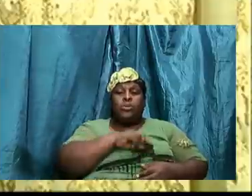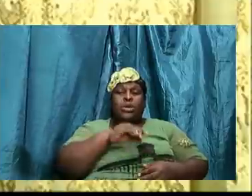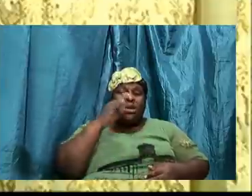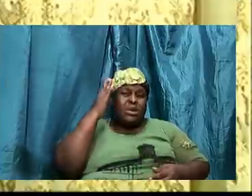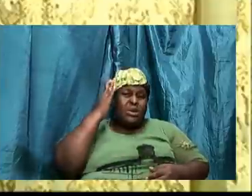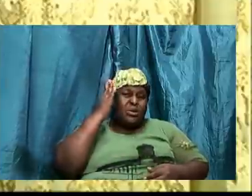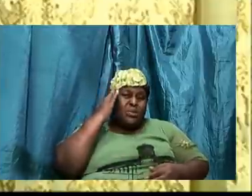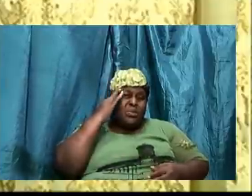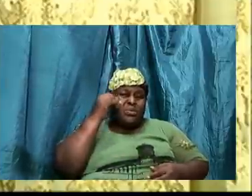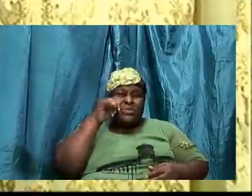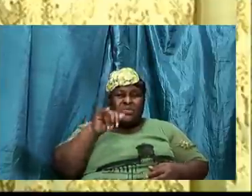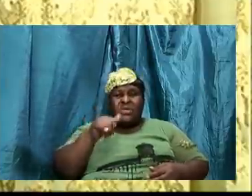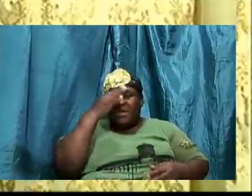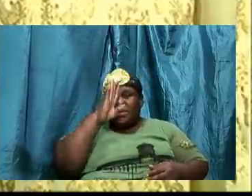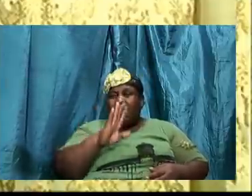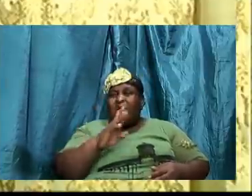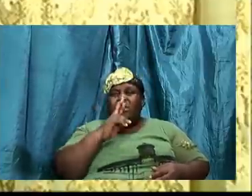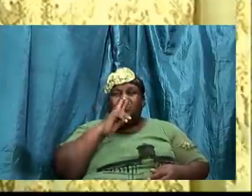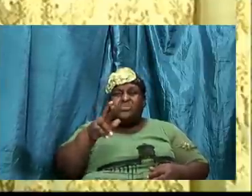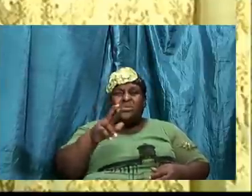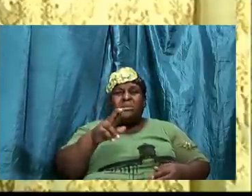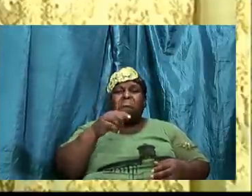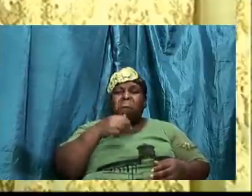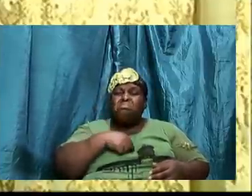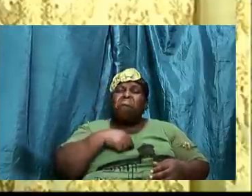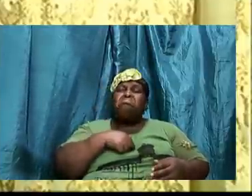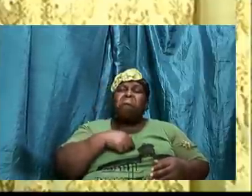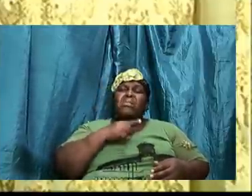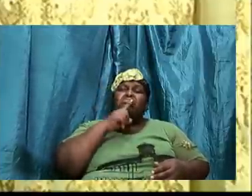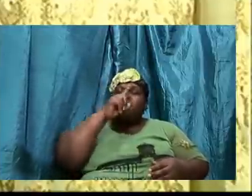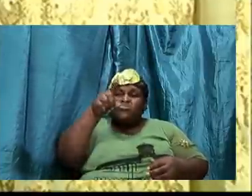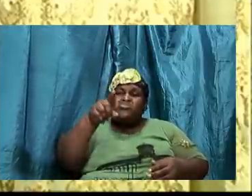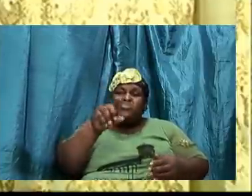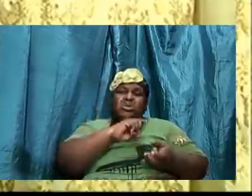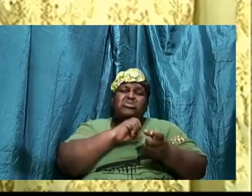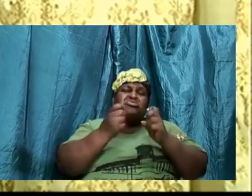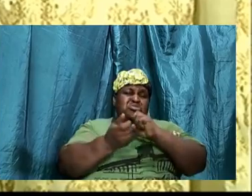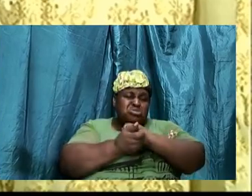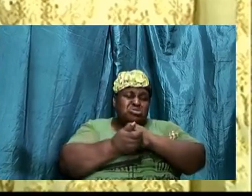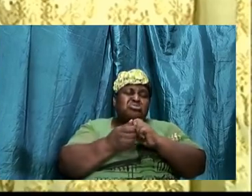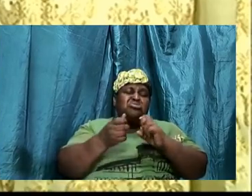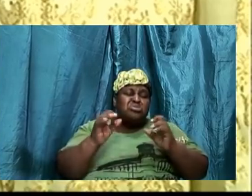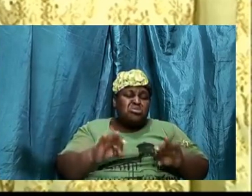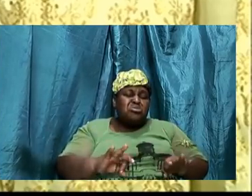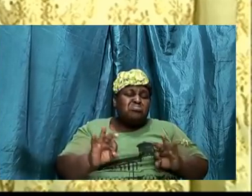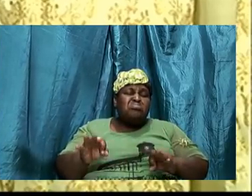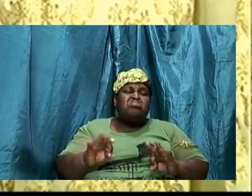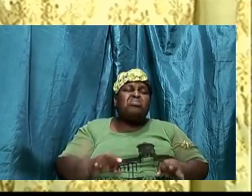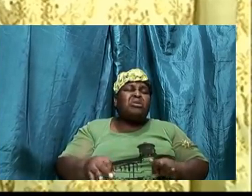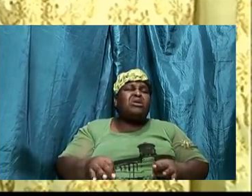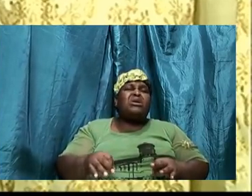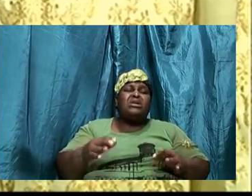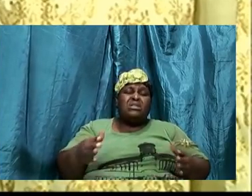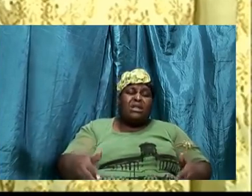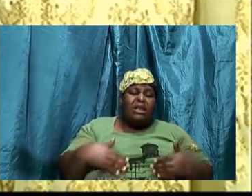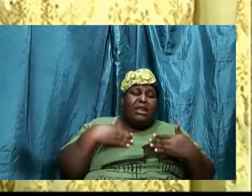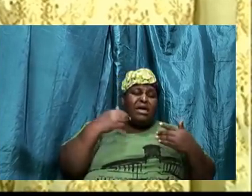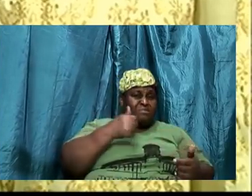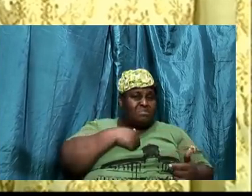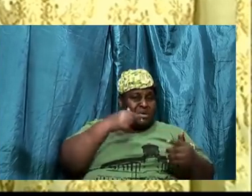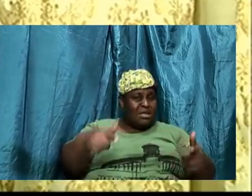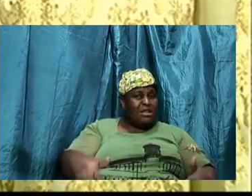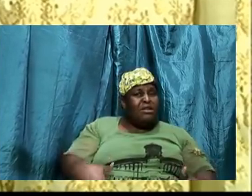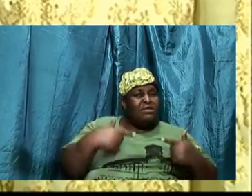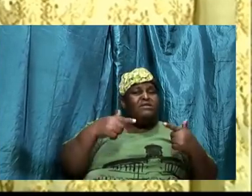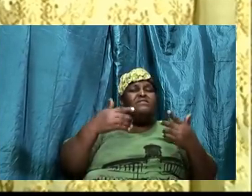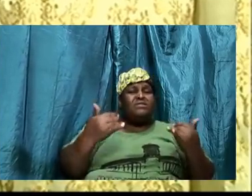am I? I am definitely changed. I'm a changed individual. The life that I'm living now, know that I am